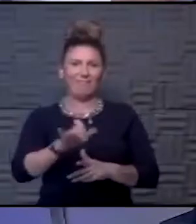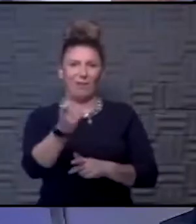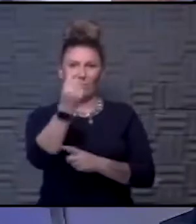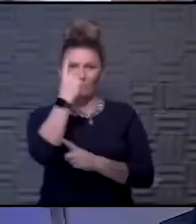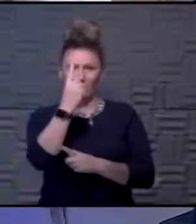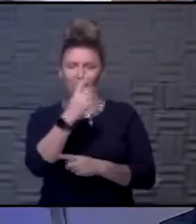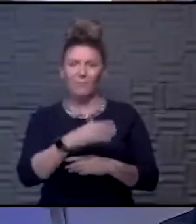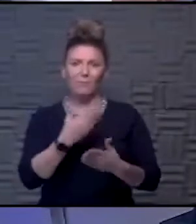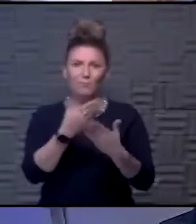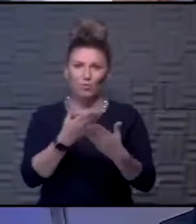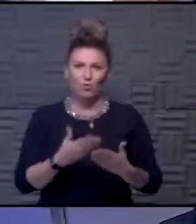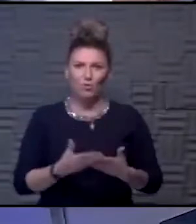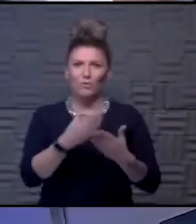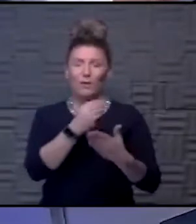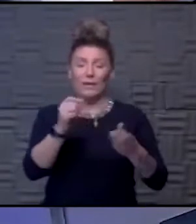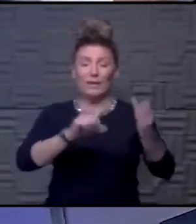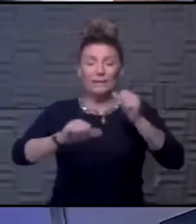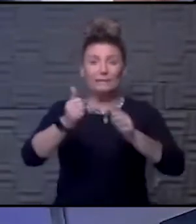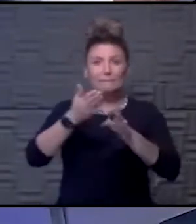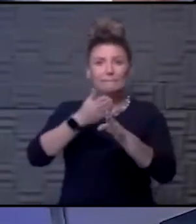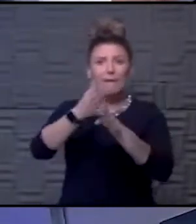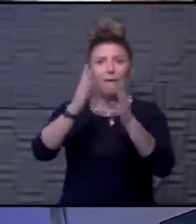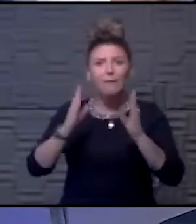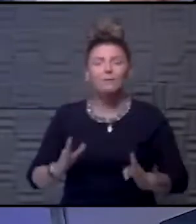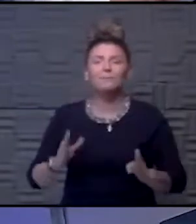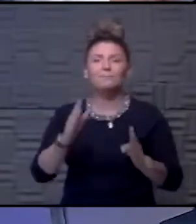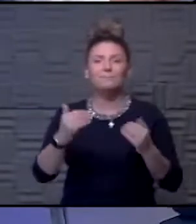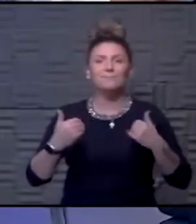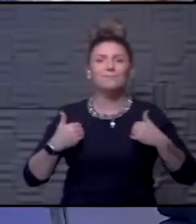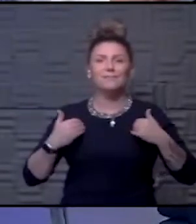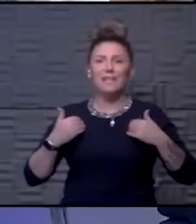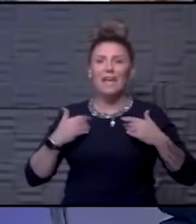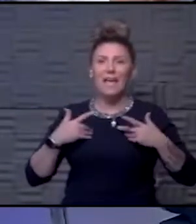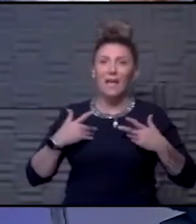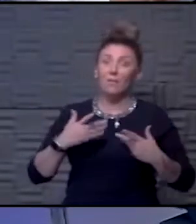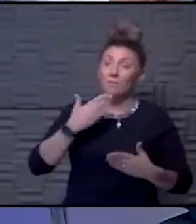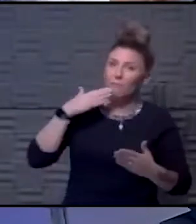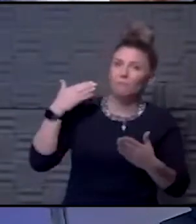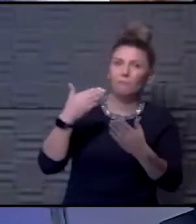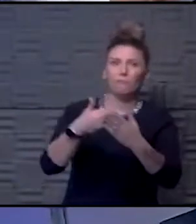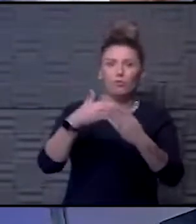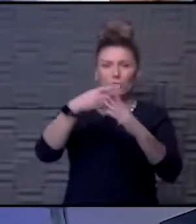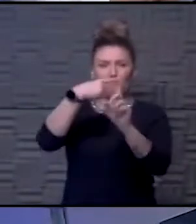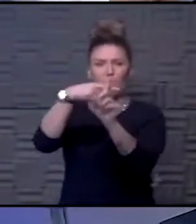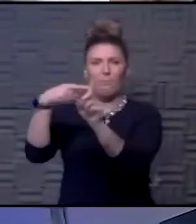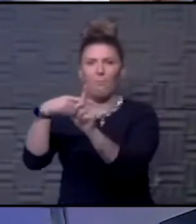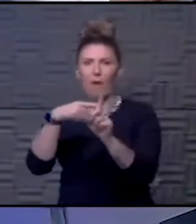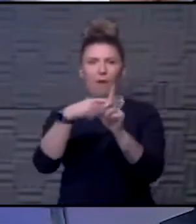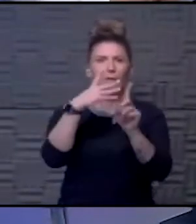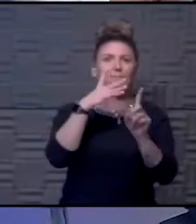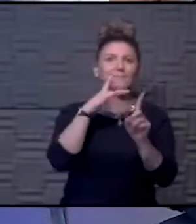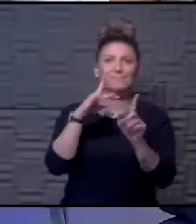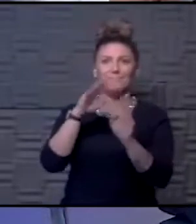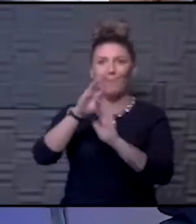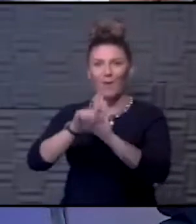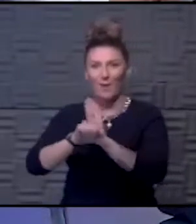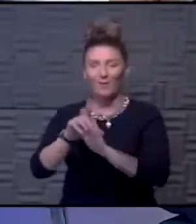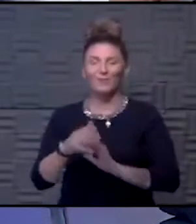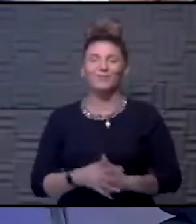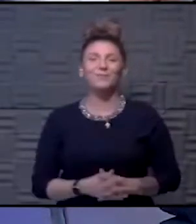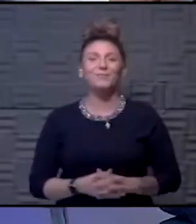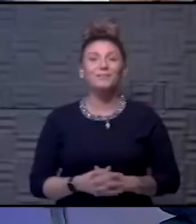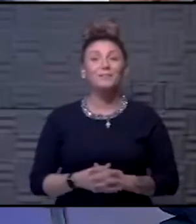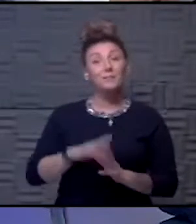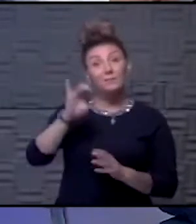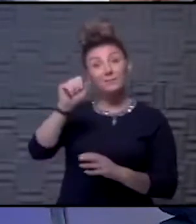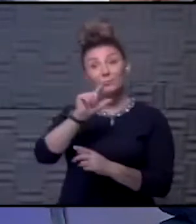And also having scientists who have a track record of working with our local communities really helps. For sure. All right, well, Jill, let's get to